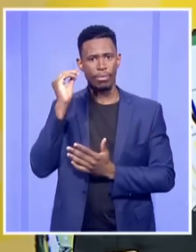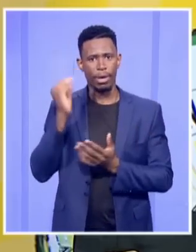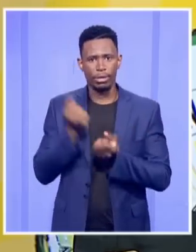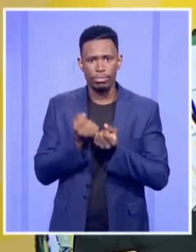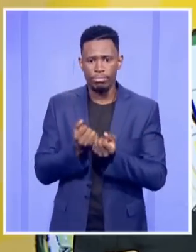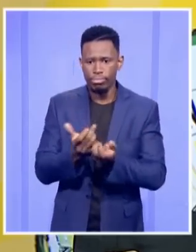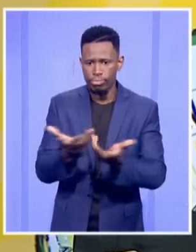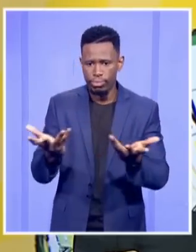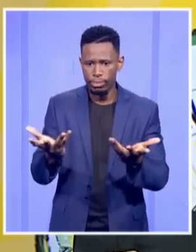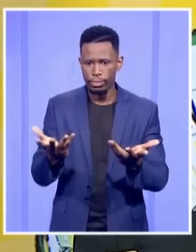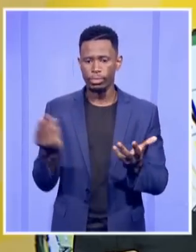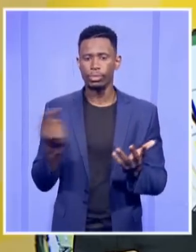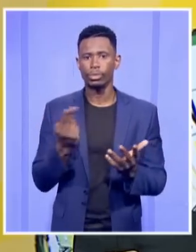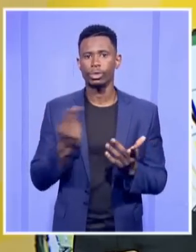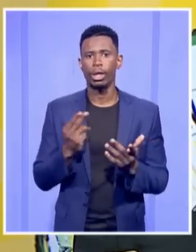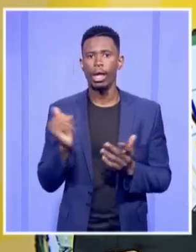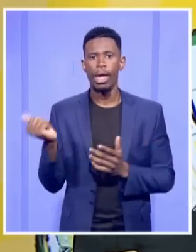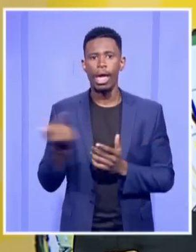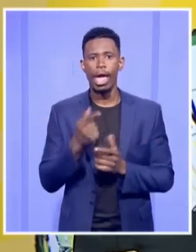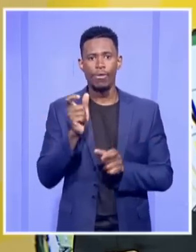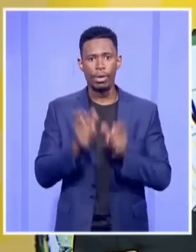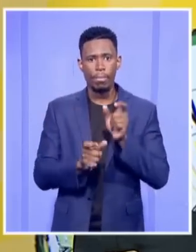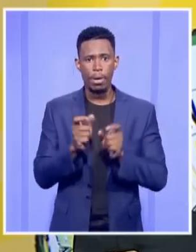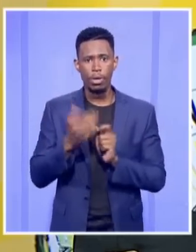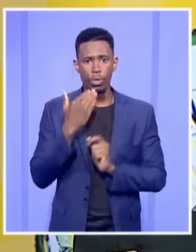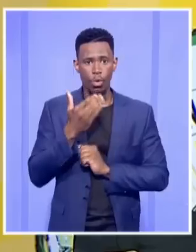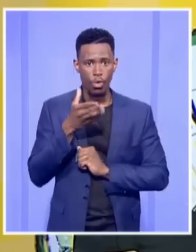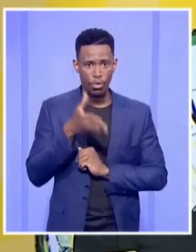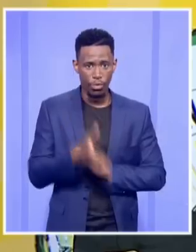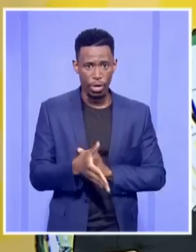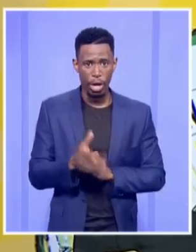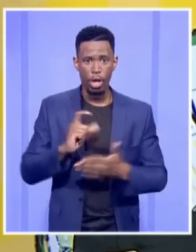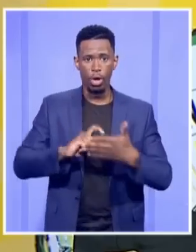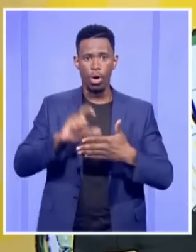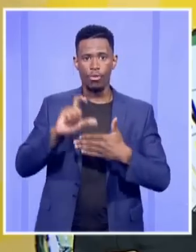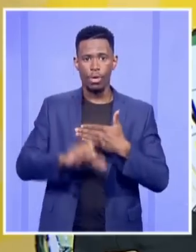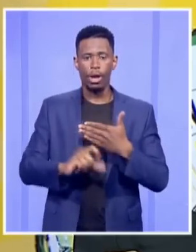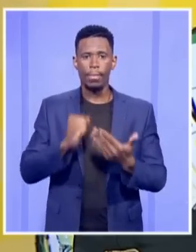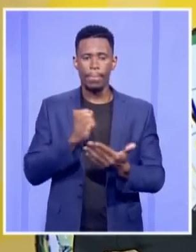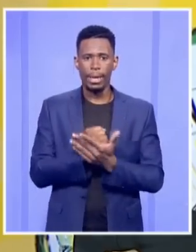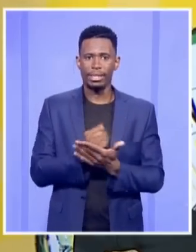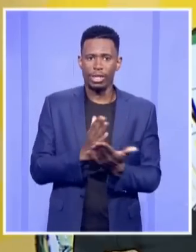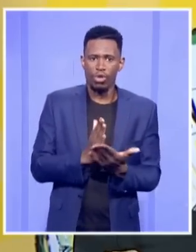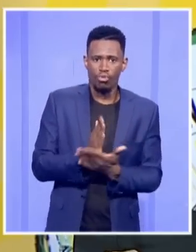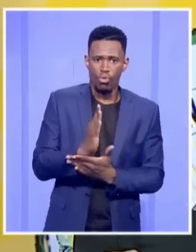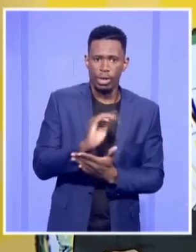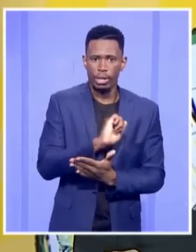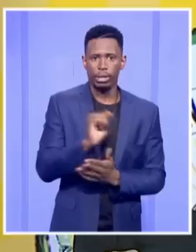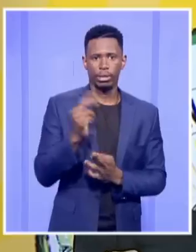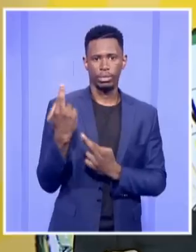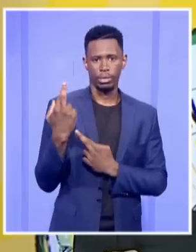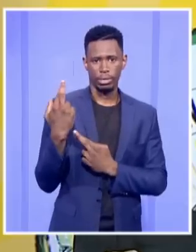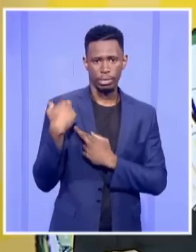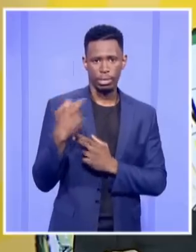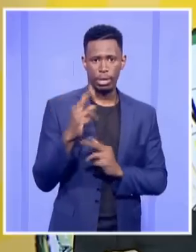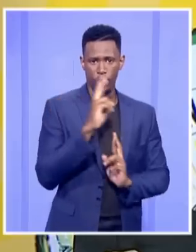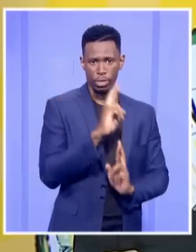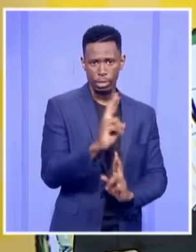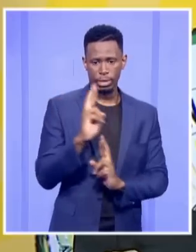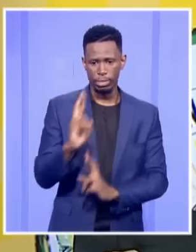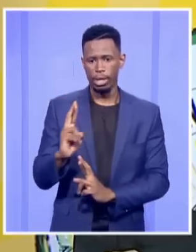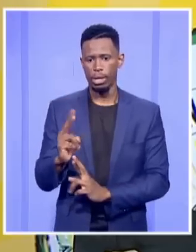Enhancing the rights of everyone at conference, protecting and enhancing the image and values of the ANC. This is more applicable to